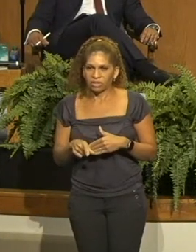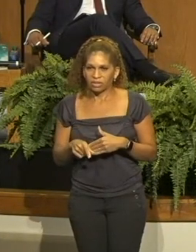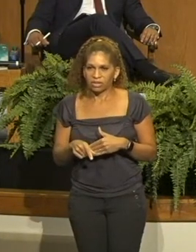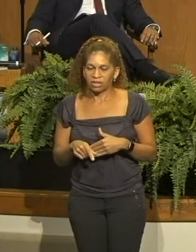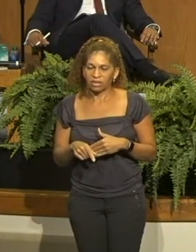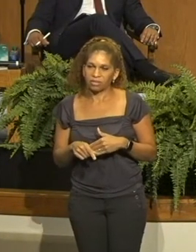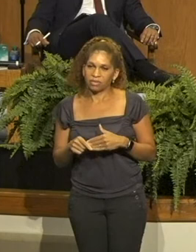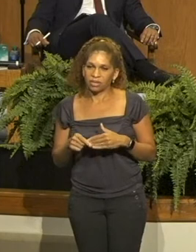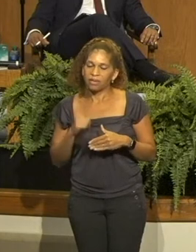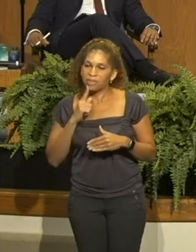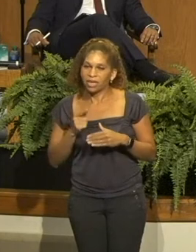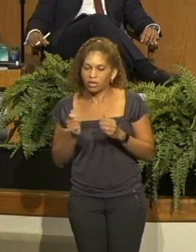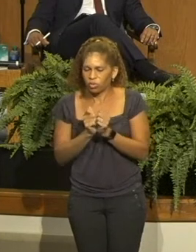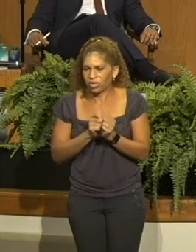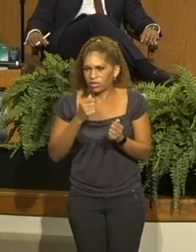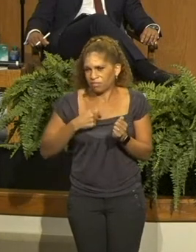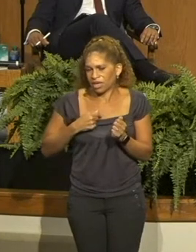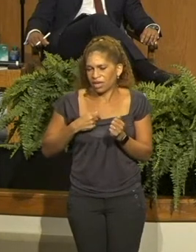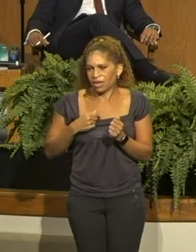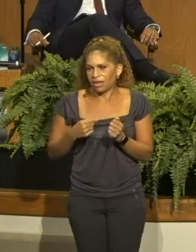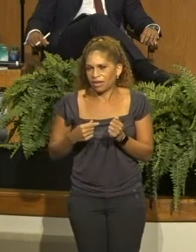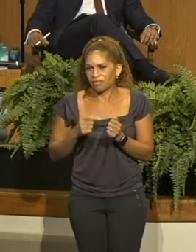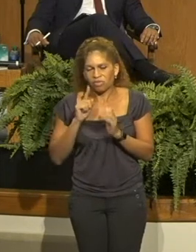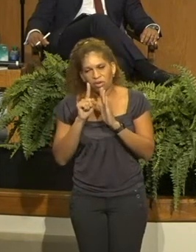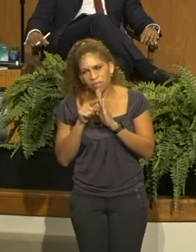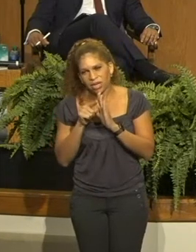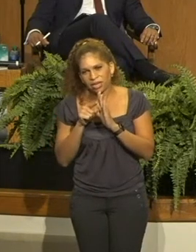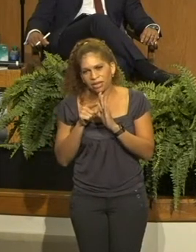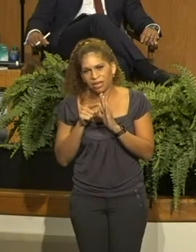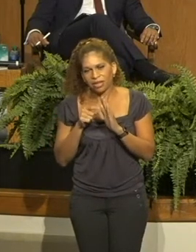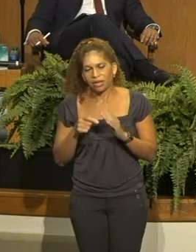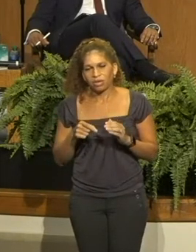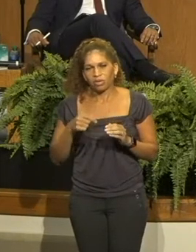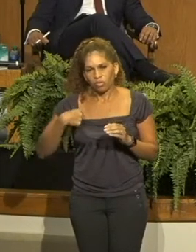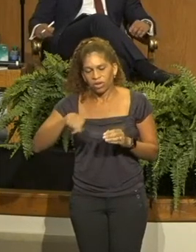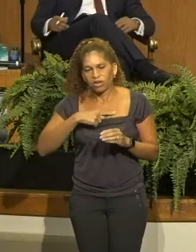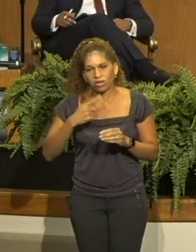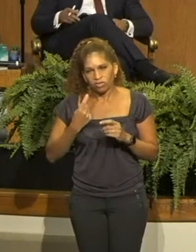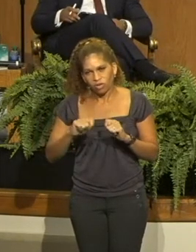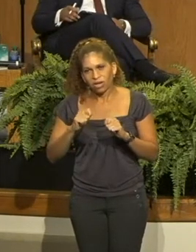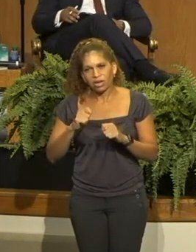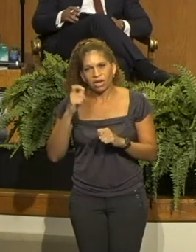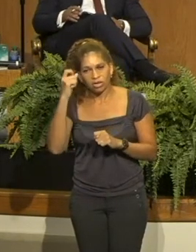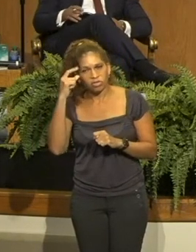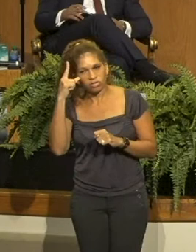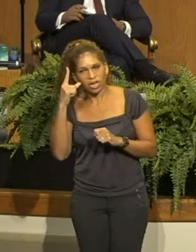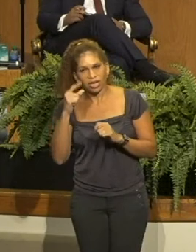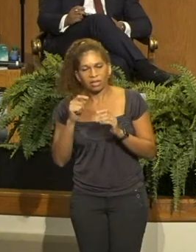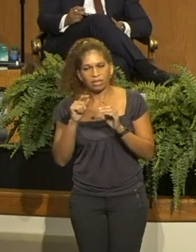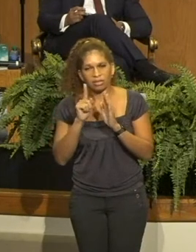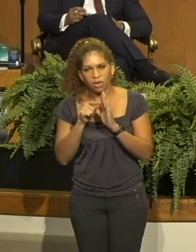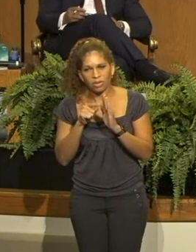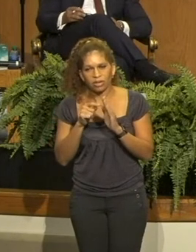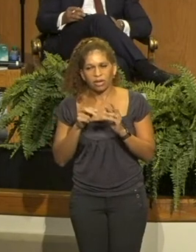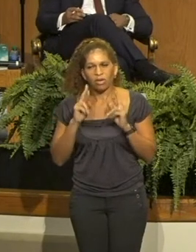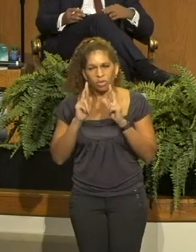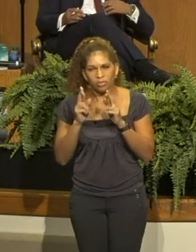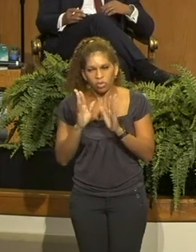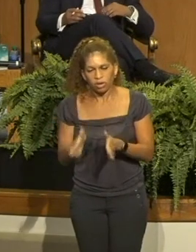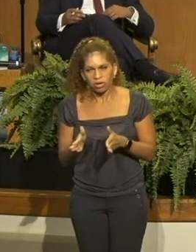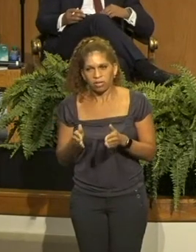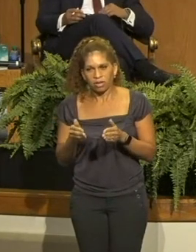we try to make sense of this moment by way of the Spirit and the Scriptures. A reporter asked me, how can you